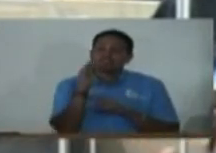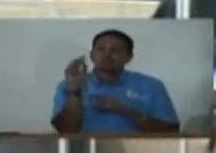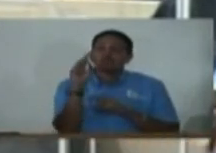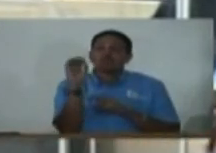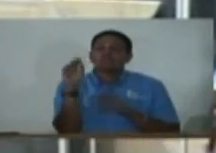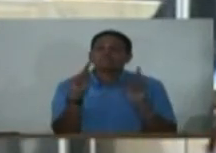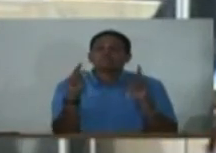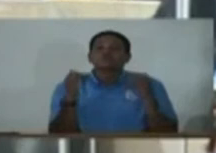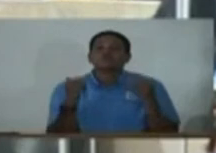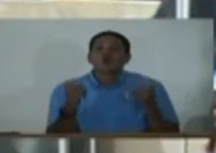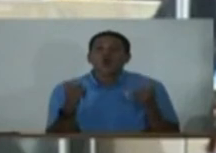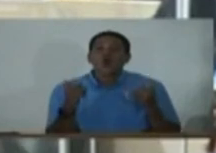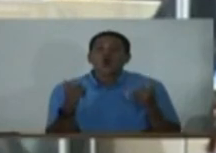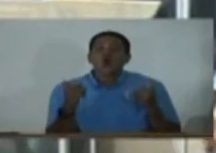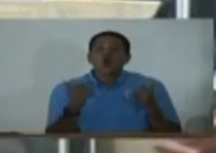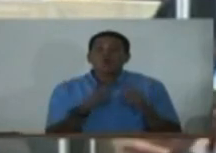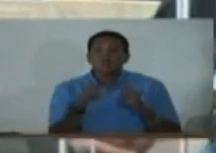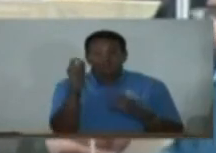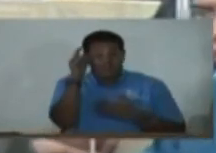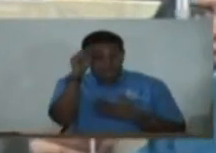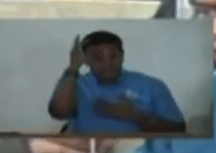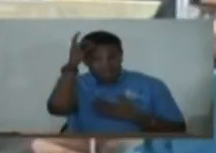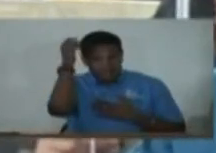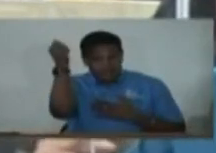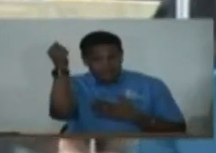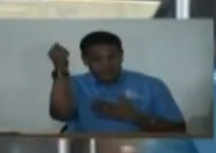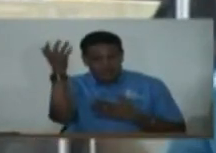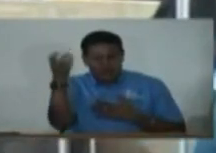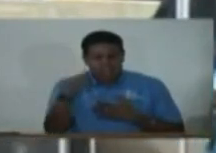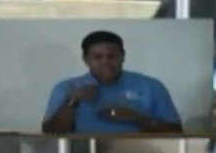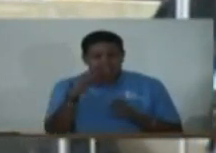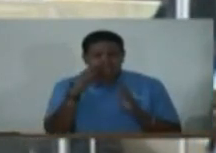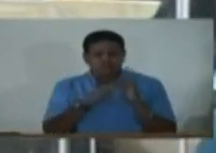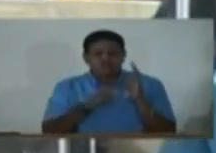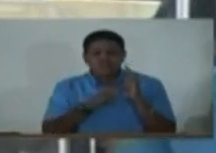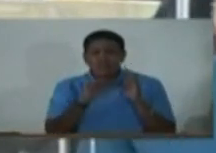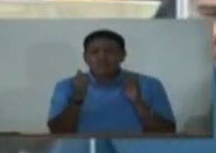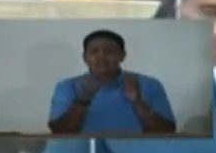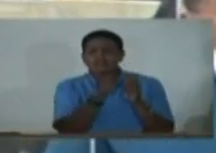now. But bear in mind that I could read another text.